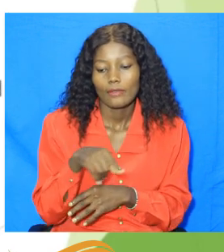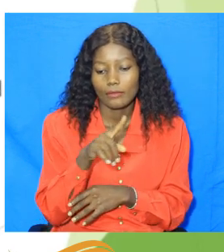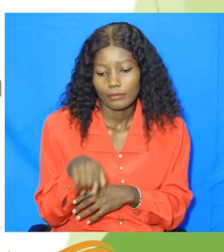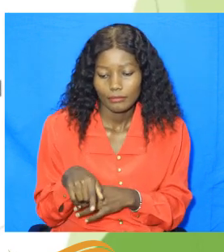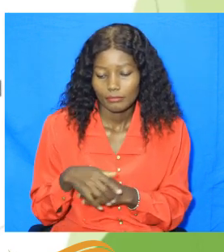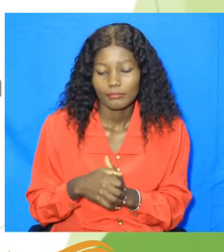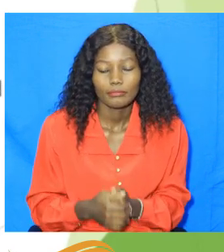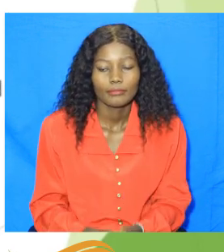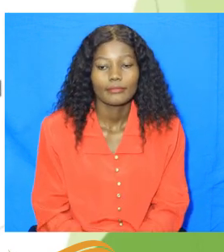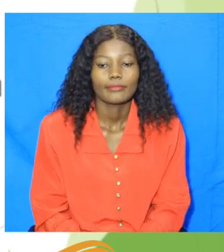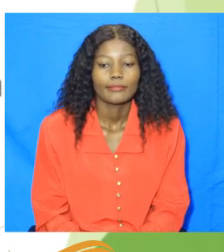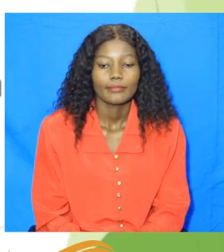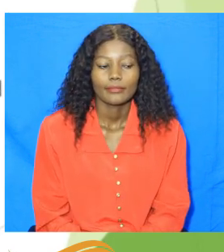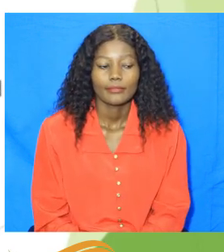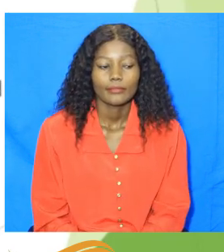to the next slide.